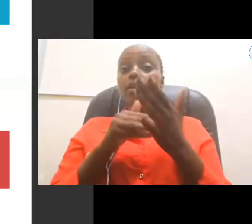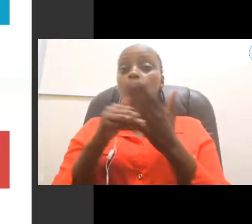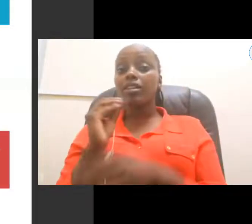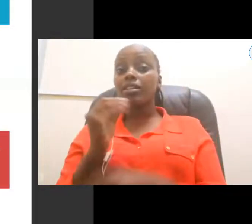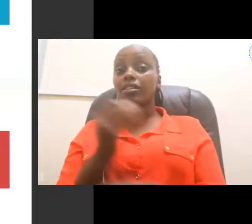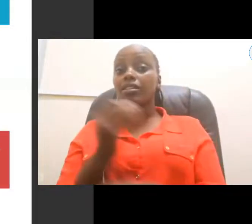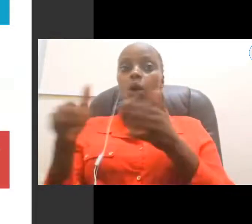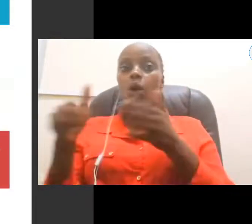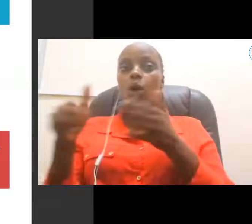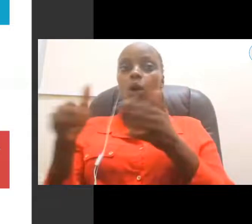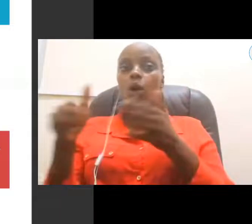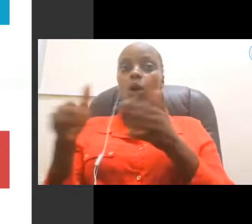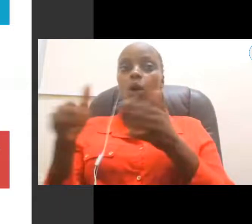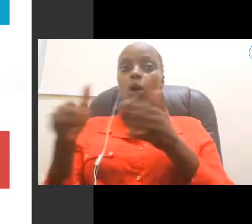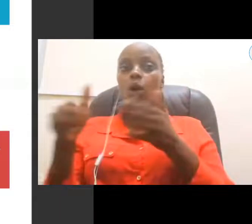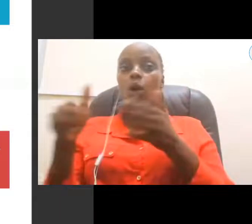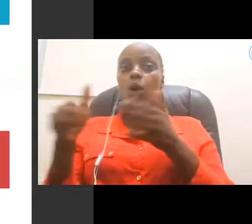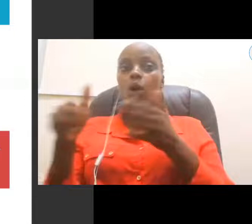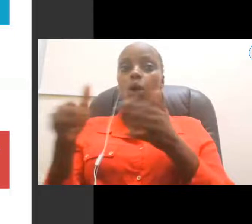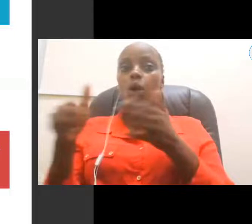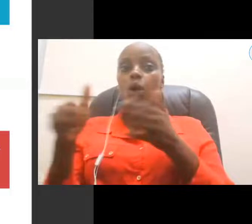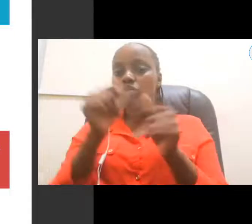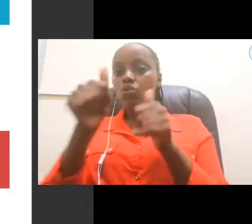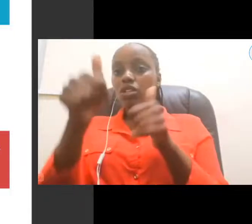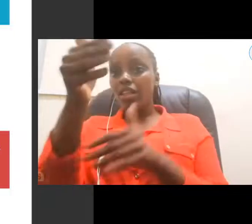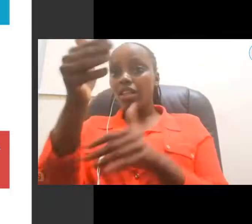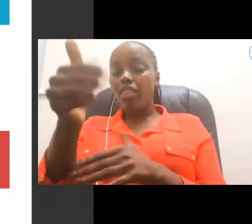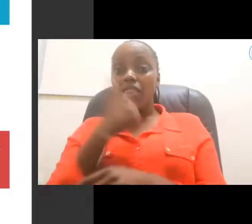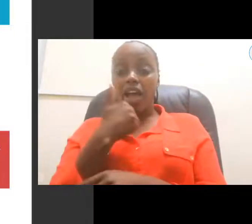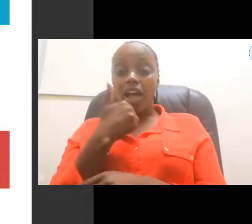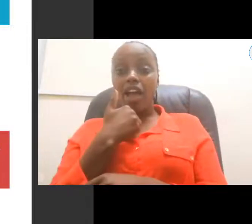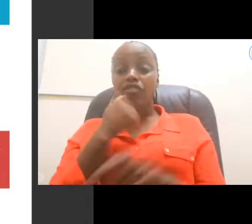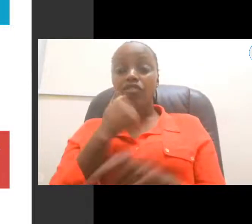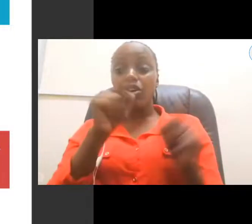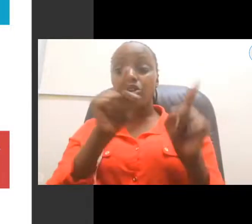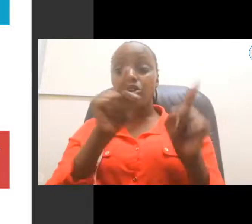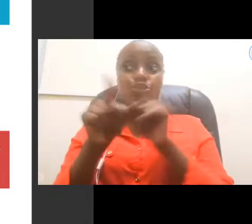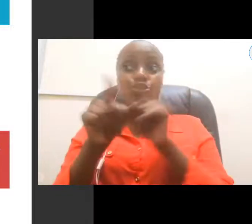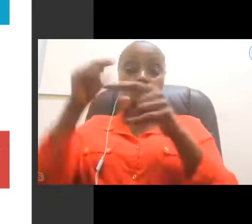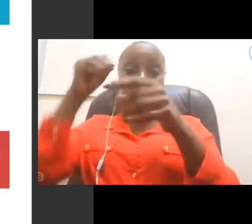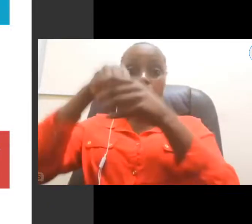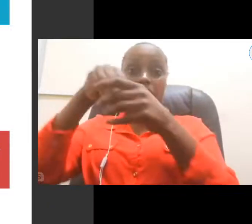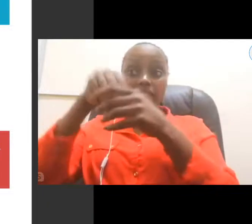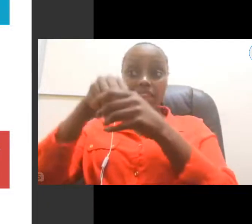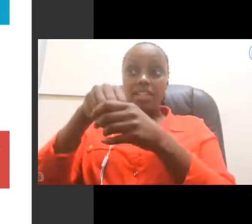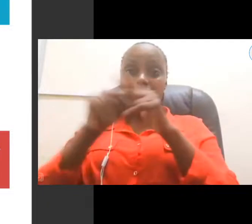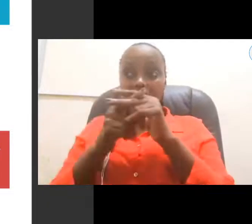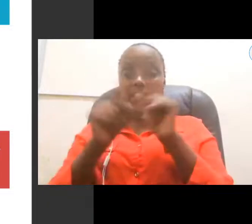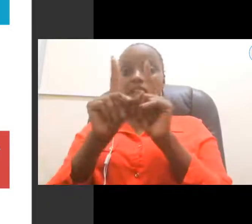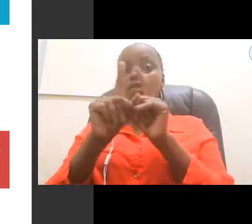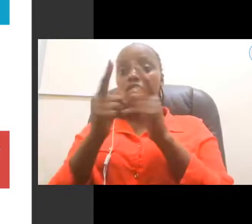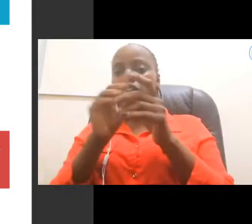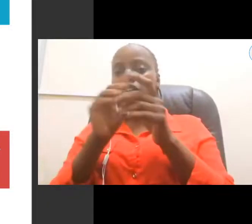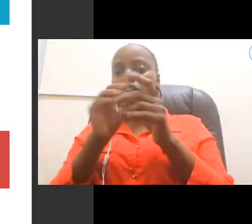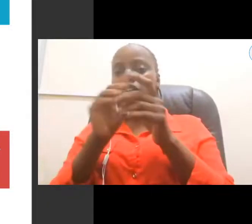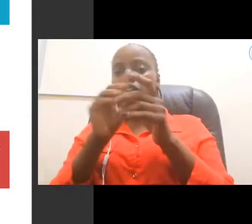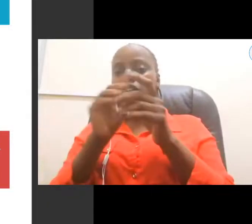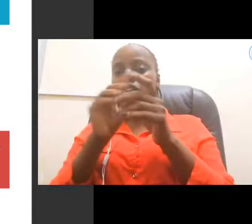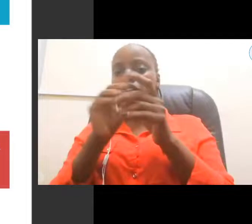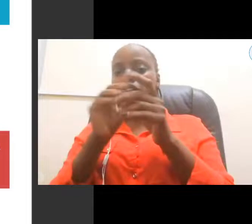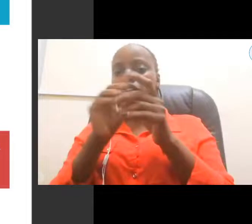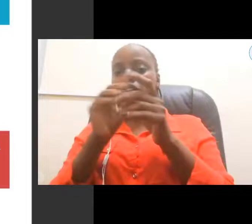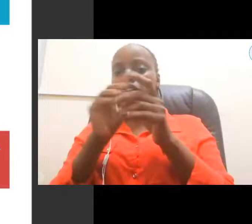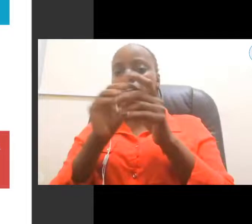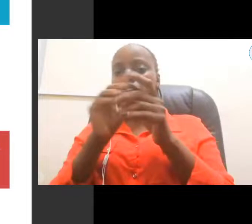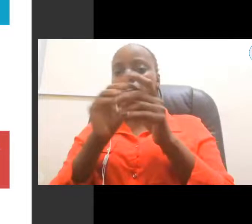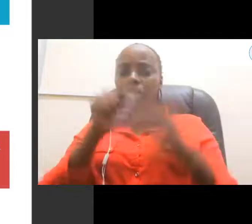there, the threat that exists there, and then we then use that to redefine what should be our vision and what should be